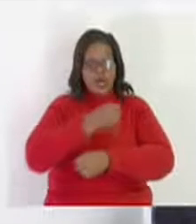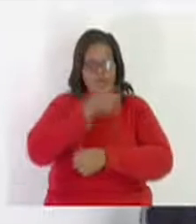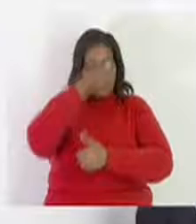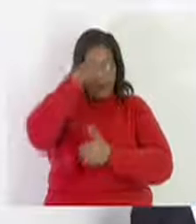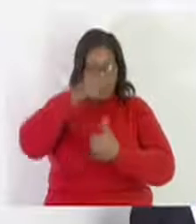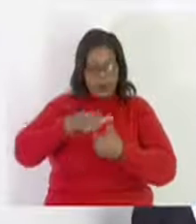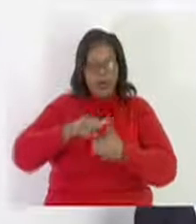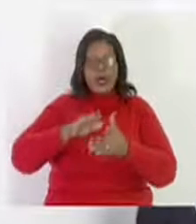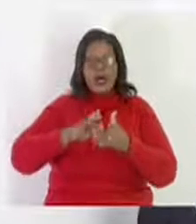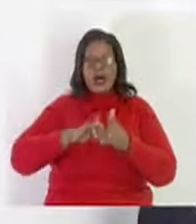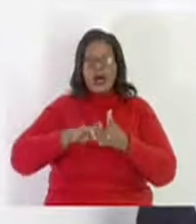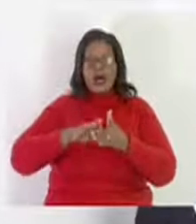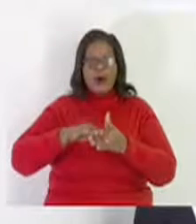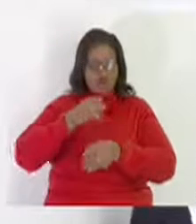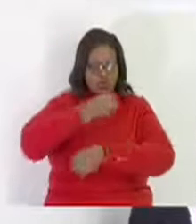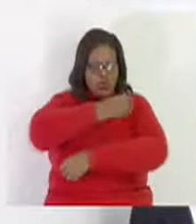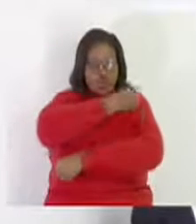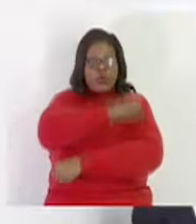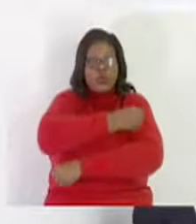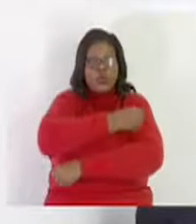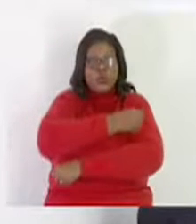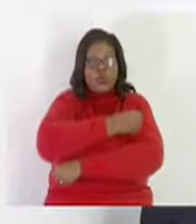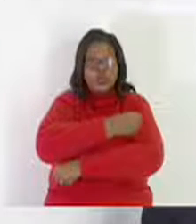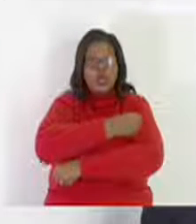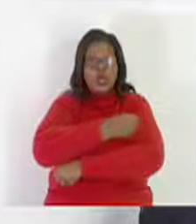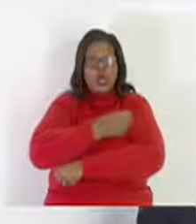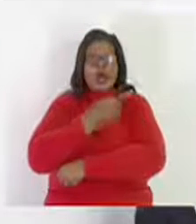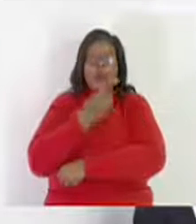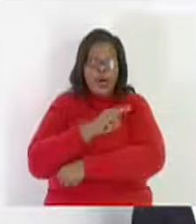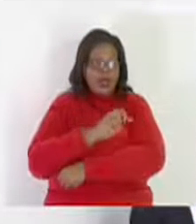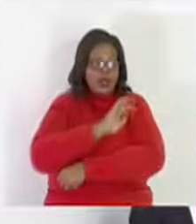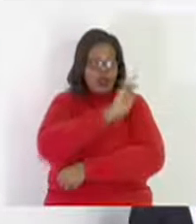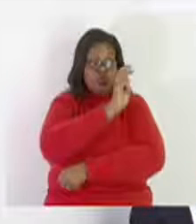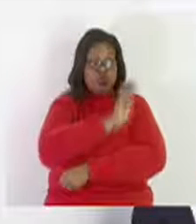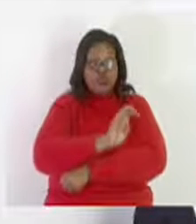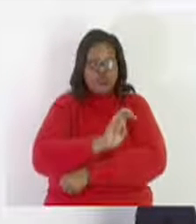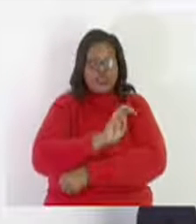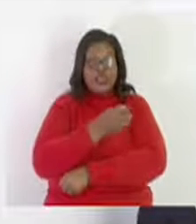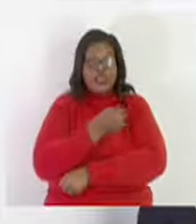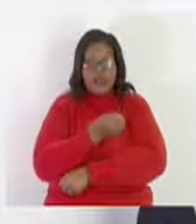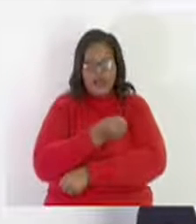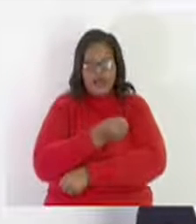sign or the equal to. This is called